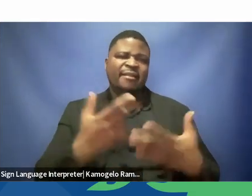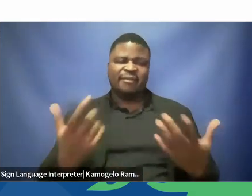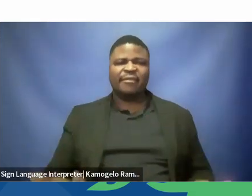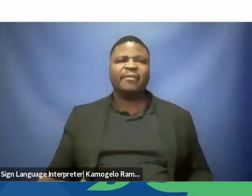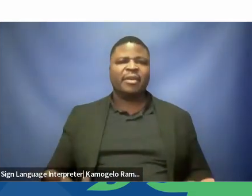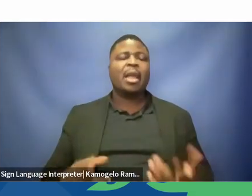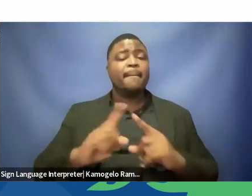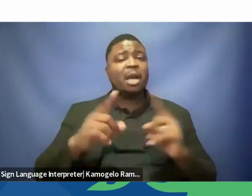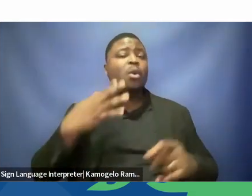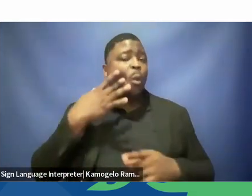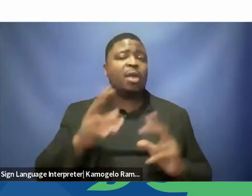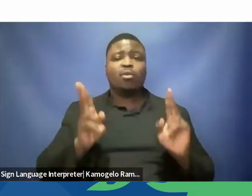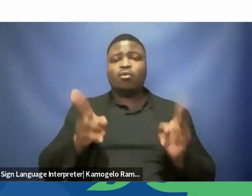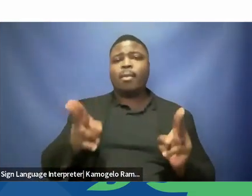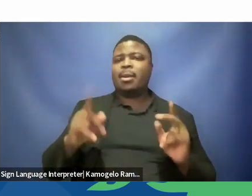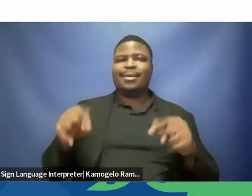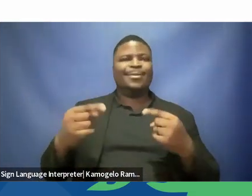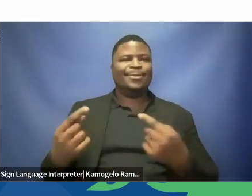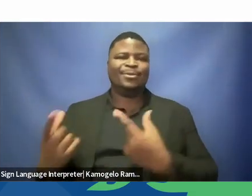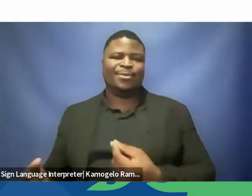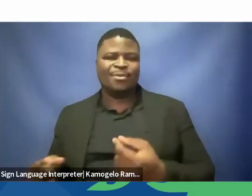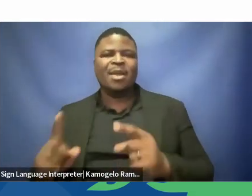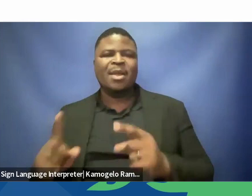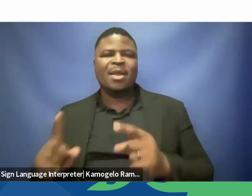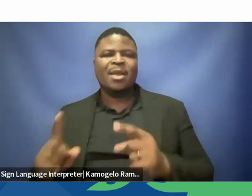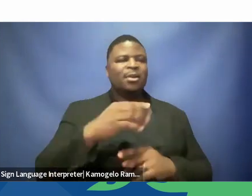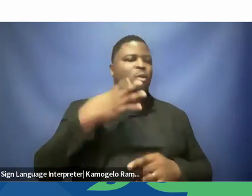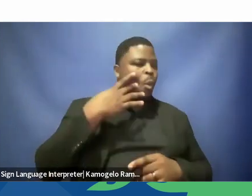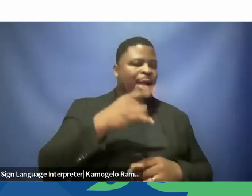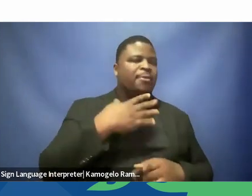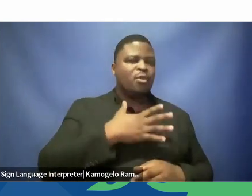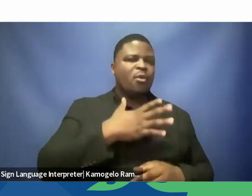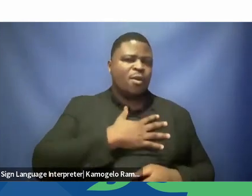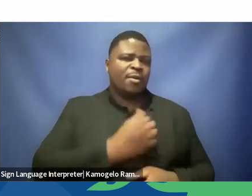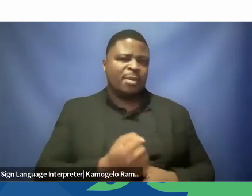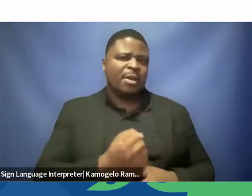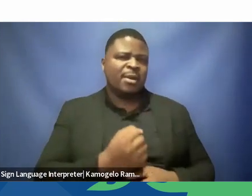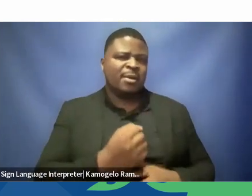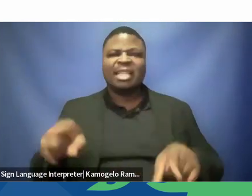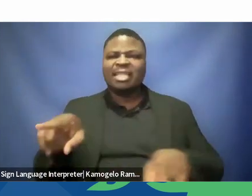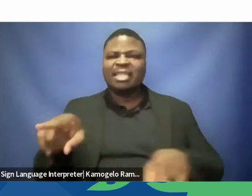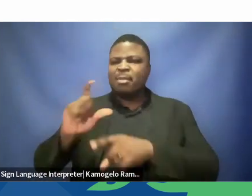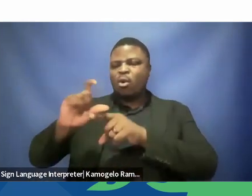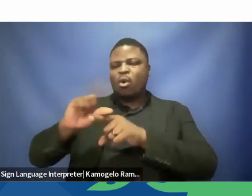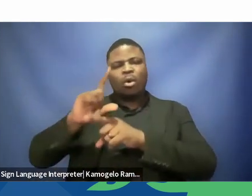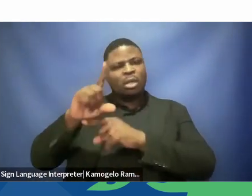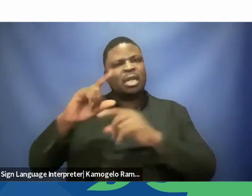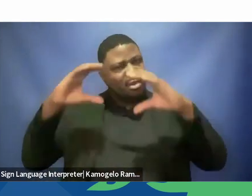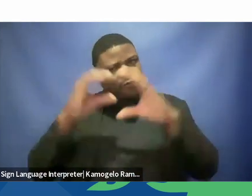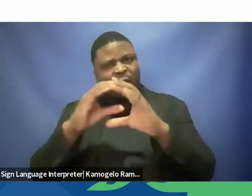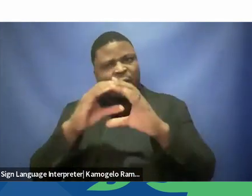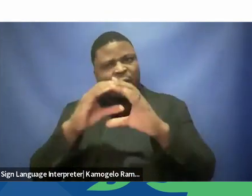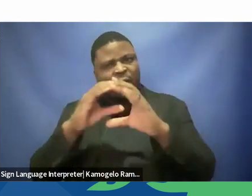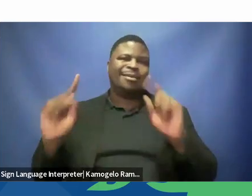sober. And a few of those would be barebacking, which is sex without using a condom. So you would not even think about, hey, I need to put in a condom before I have